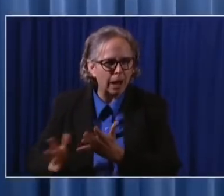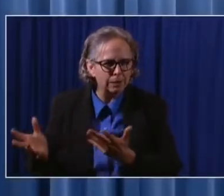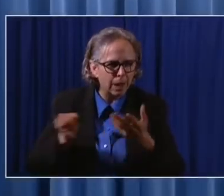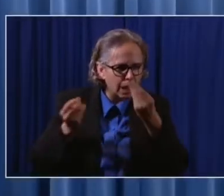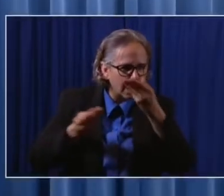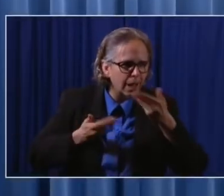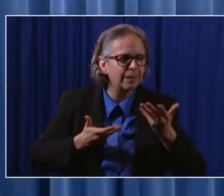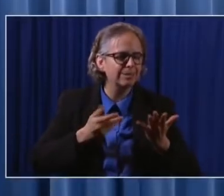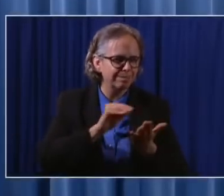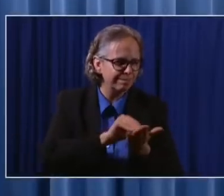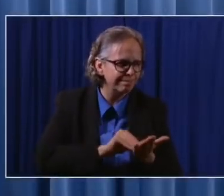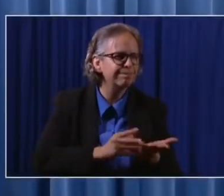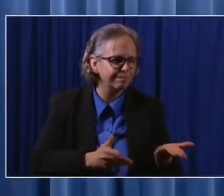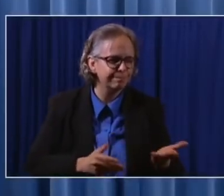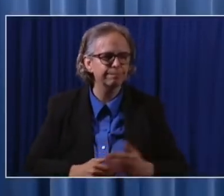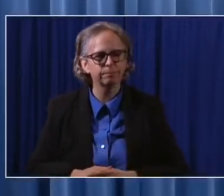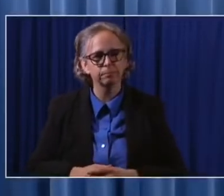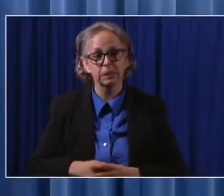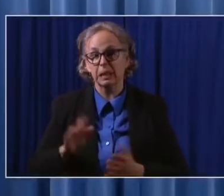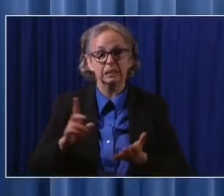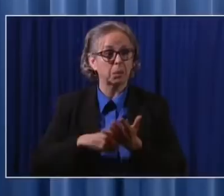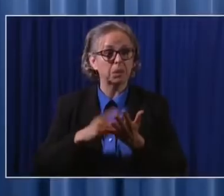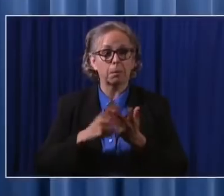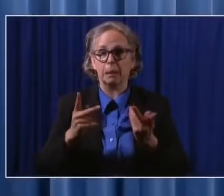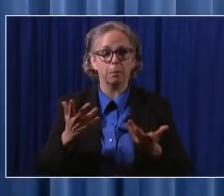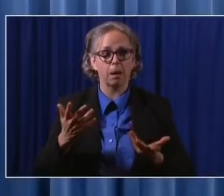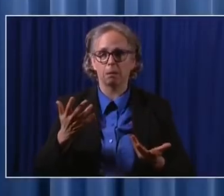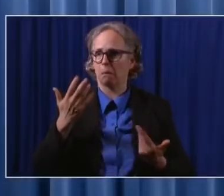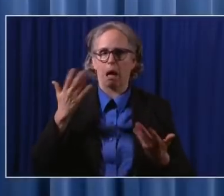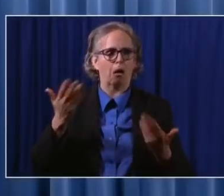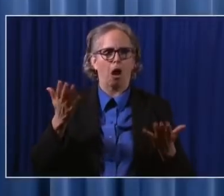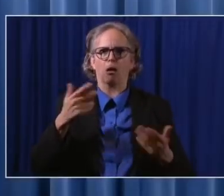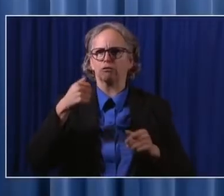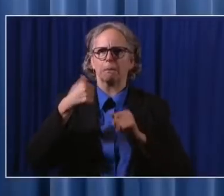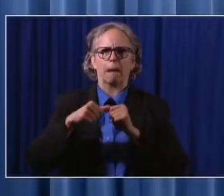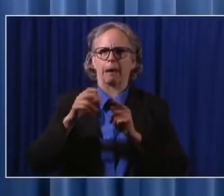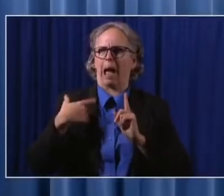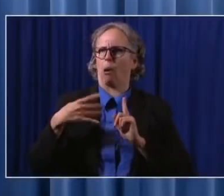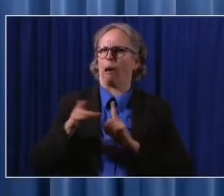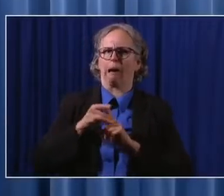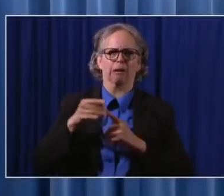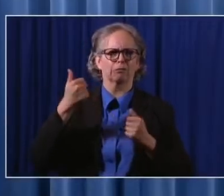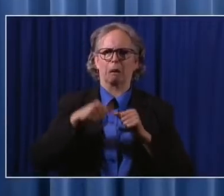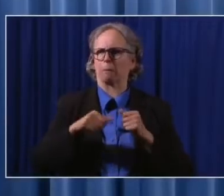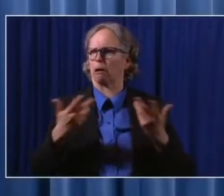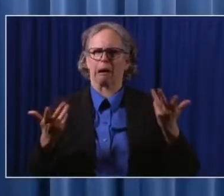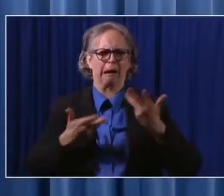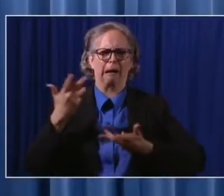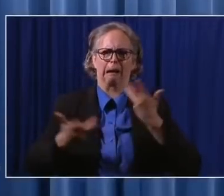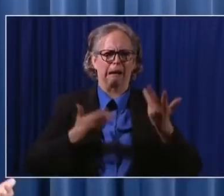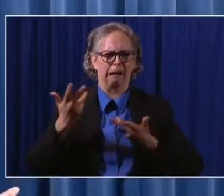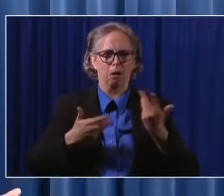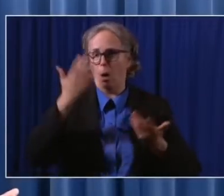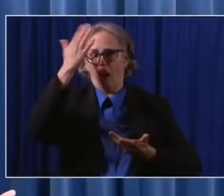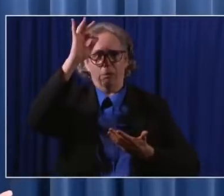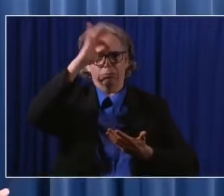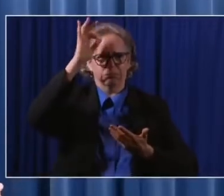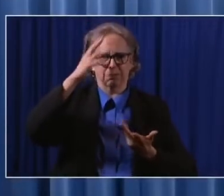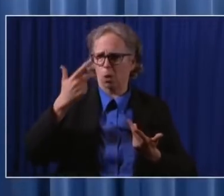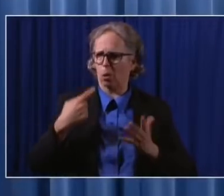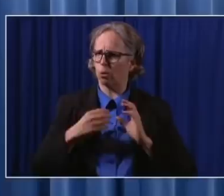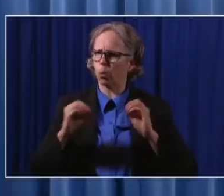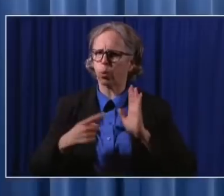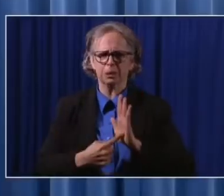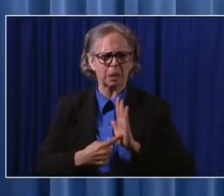some cases where people just don't know where they don't know where they got it, because you got people who have no symptoms, and so they may have been with